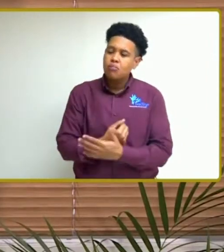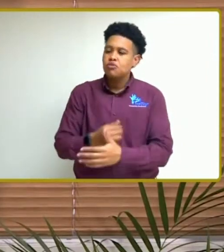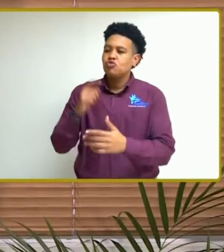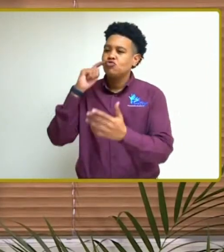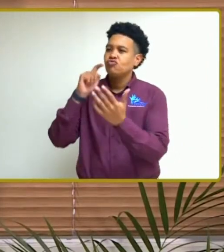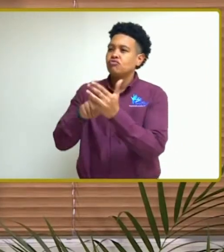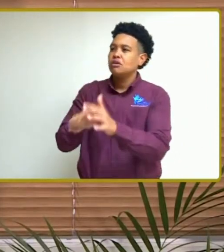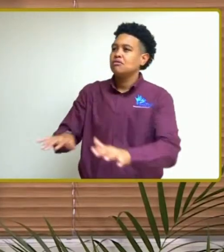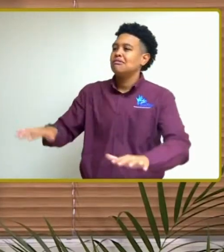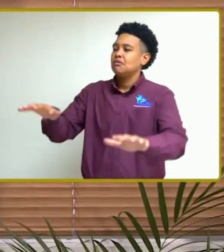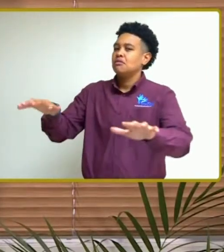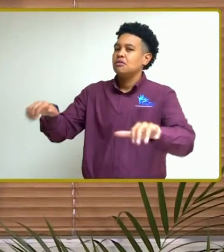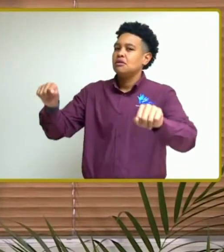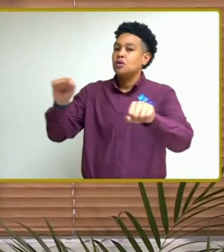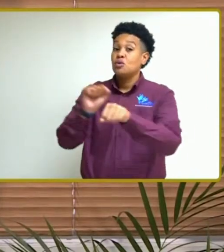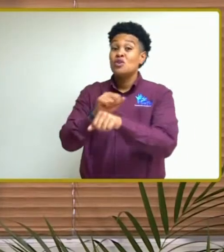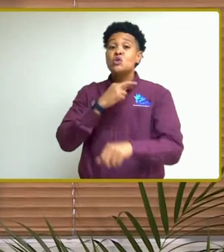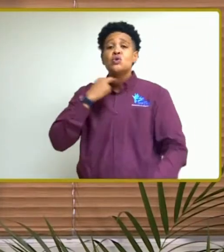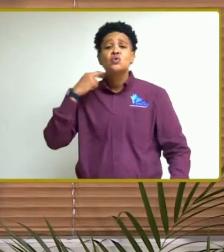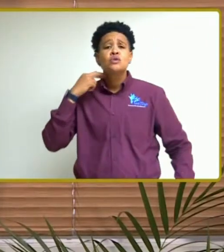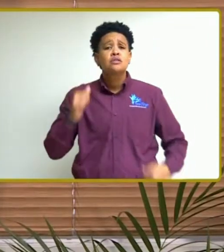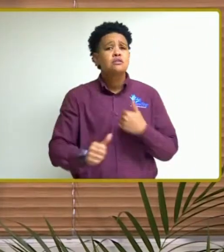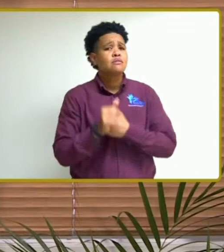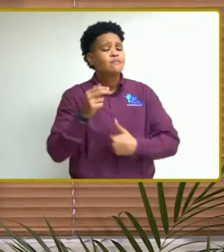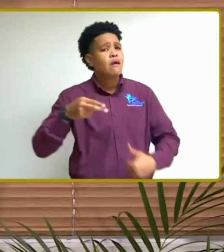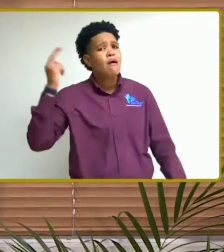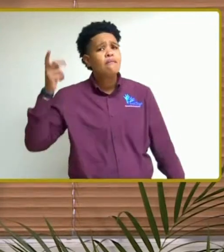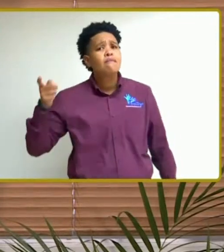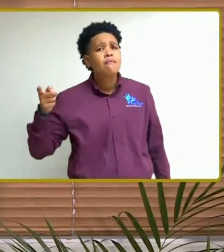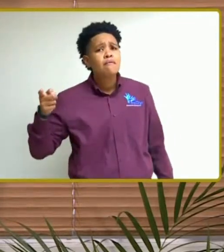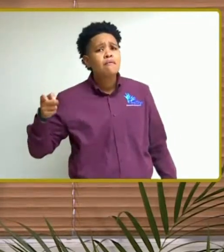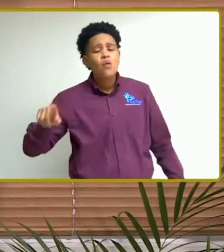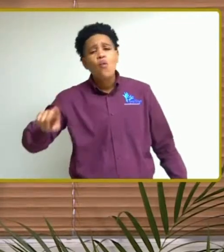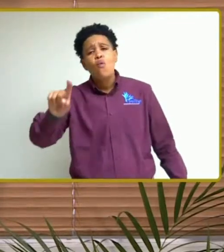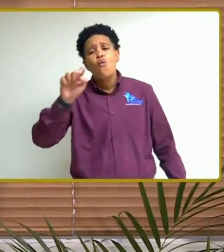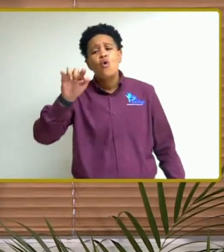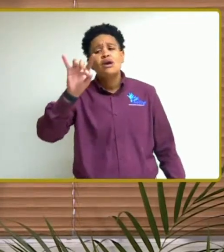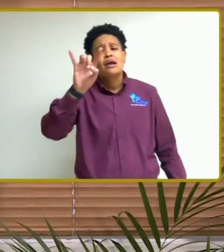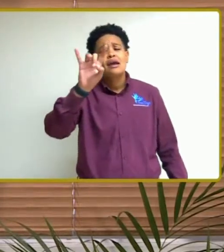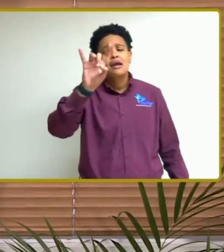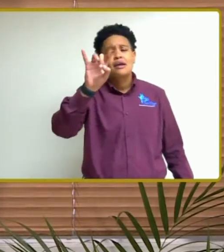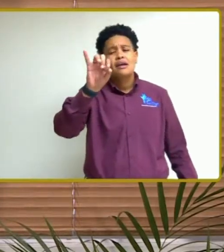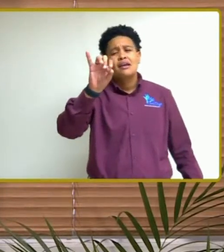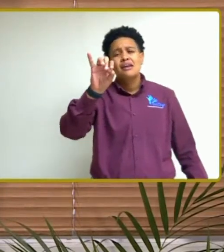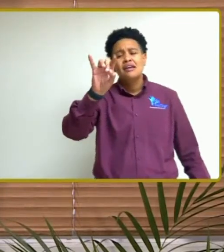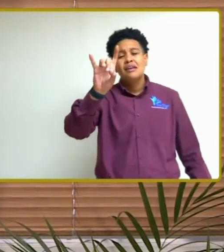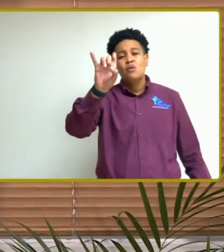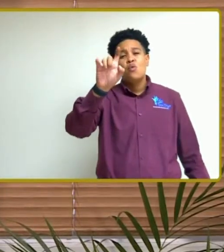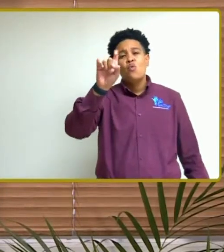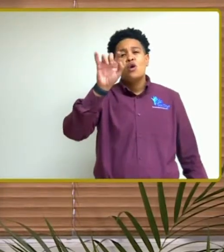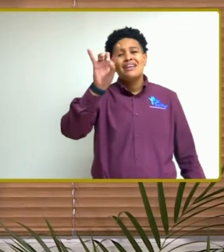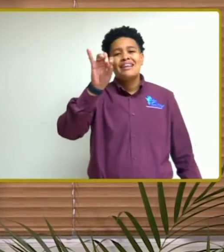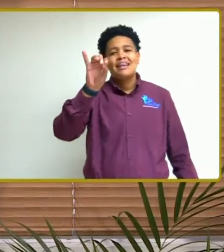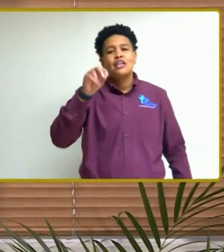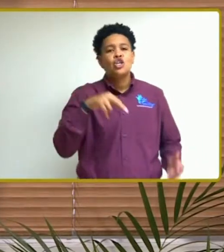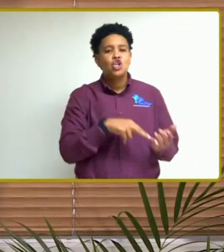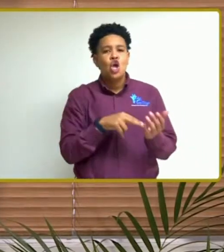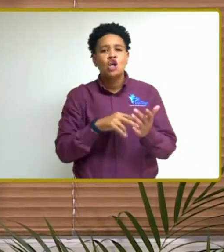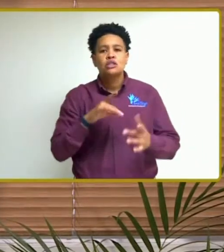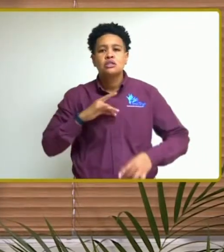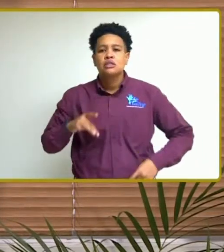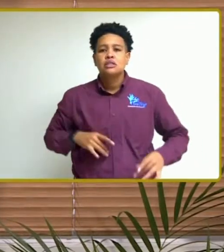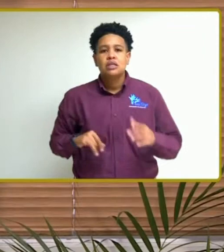do so at considerable risk. There are some 180 nurses currently infected